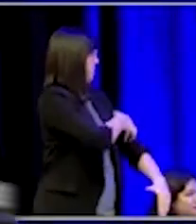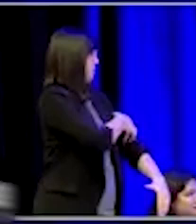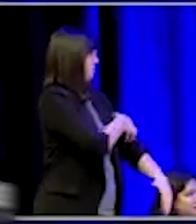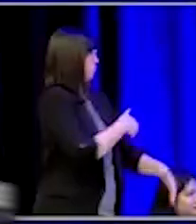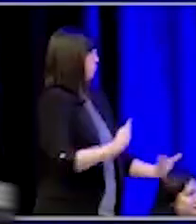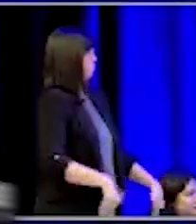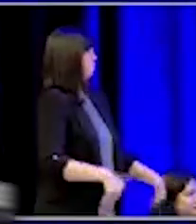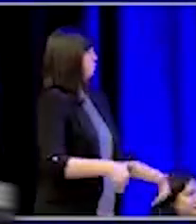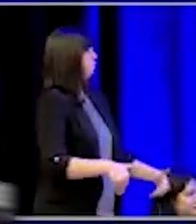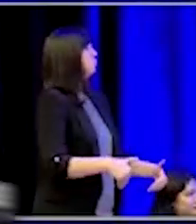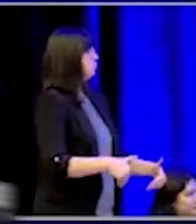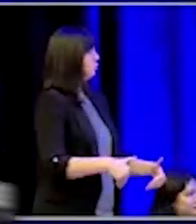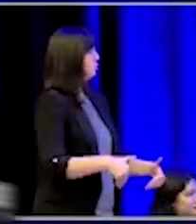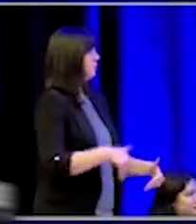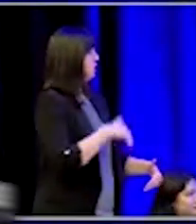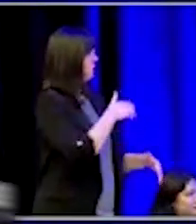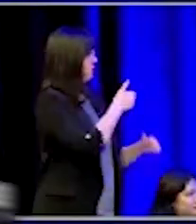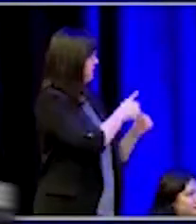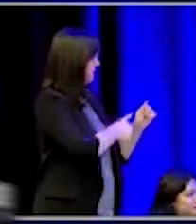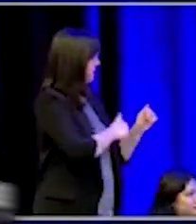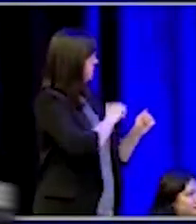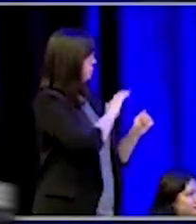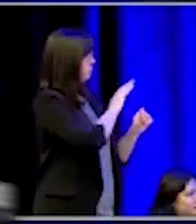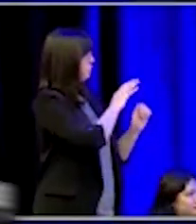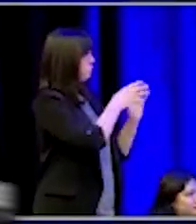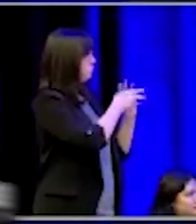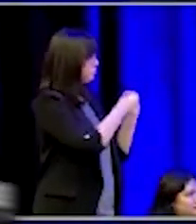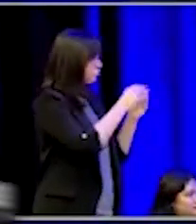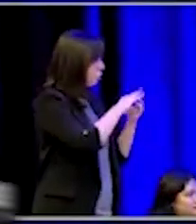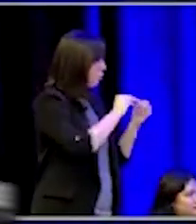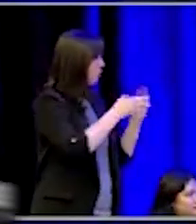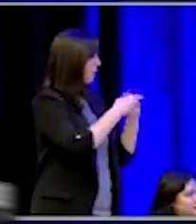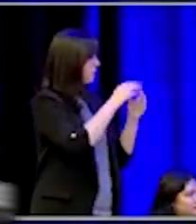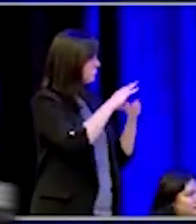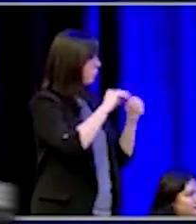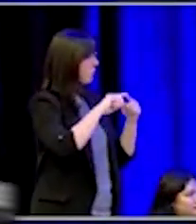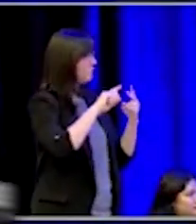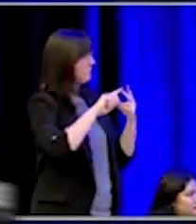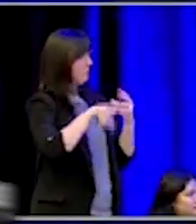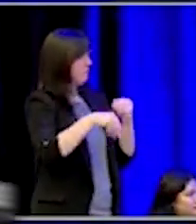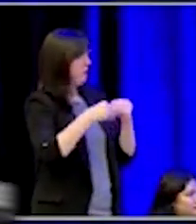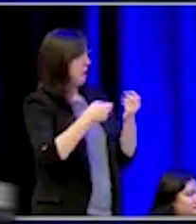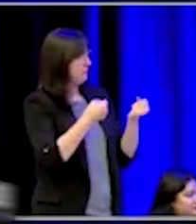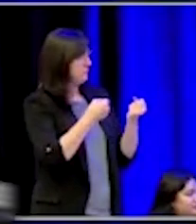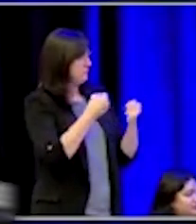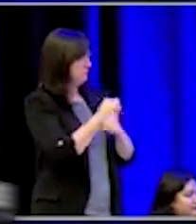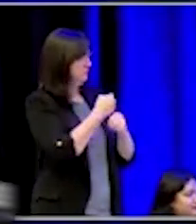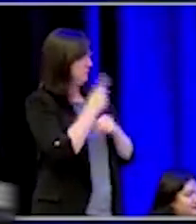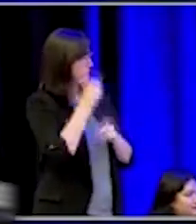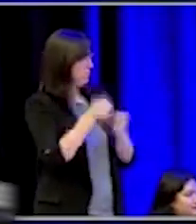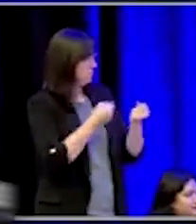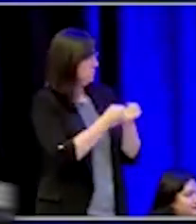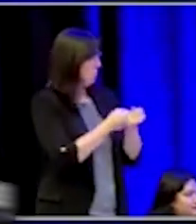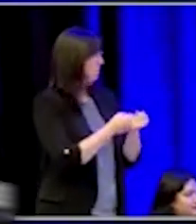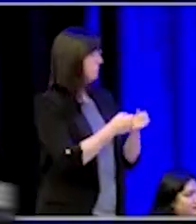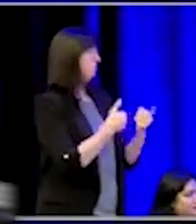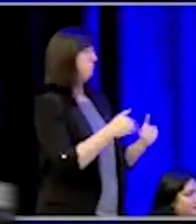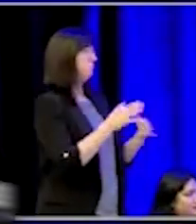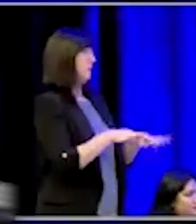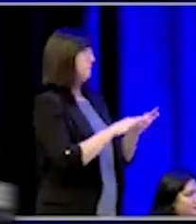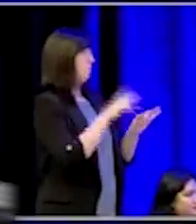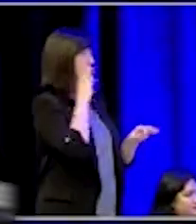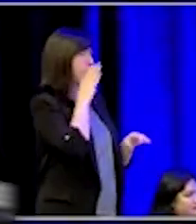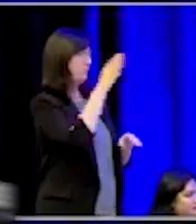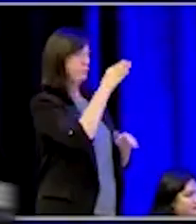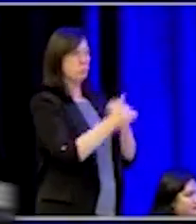And how in each of the stories that you told and each of the statistics that you backed it up with is really important as we move forward as